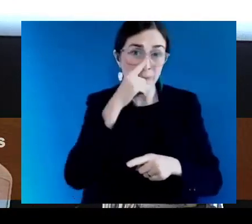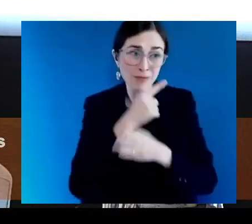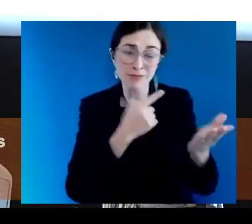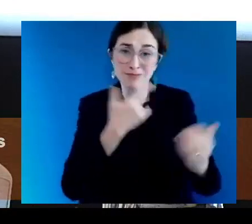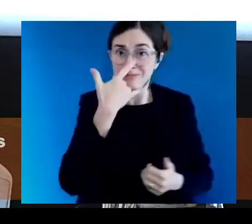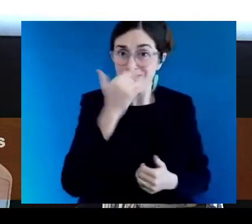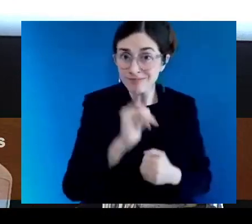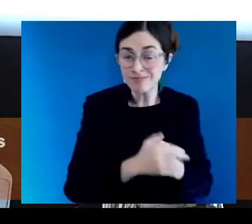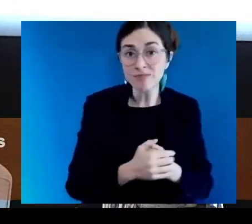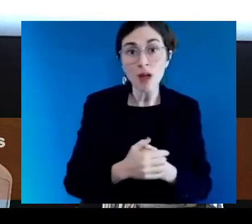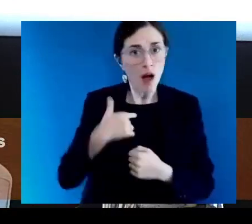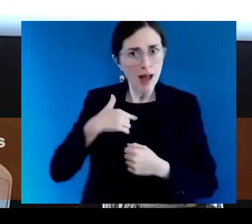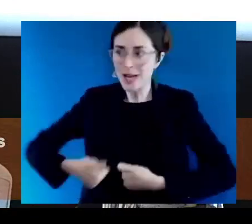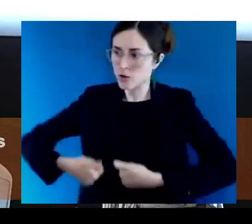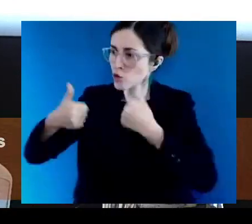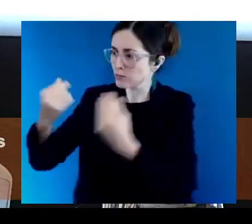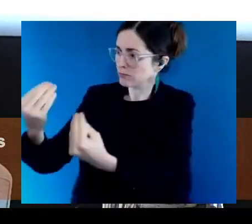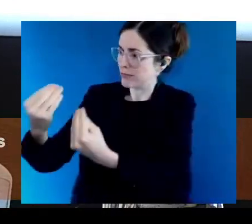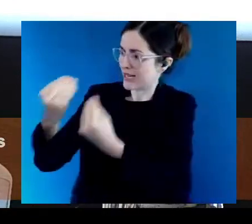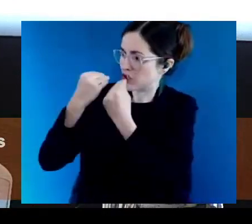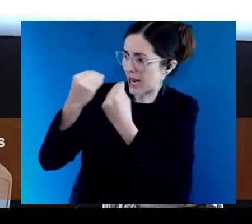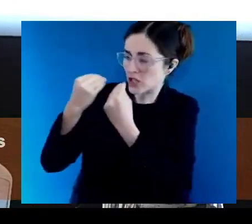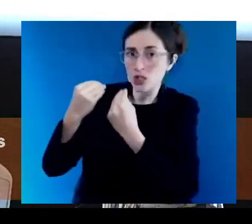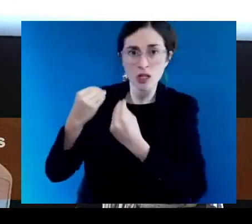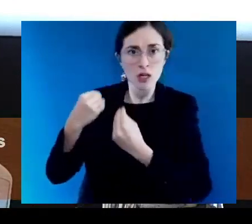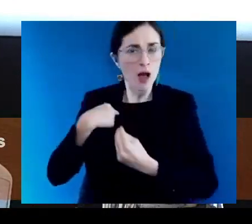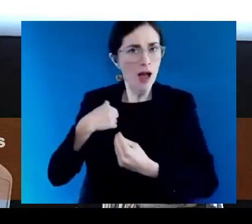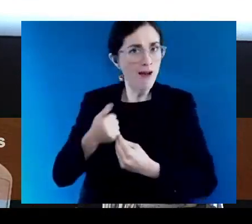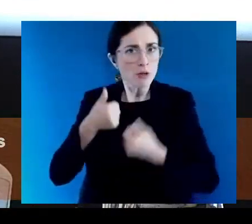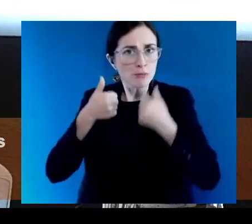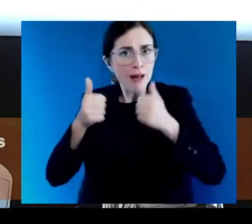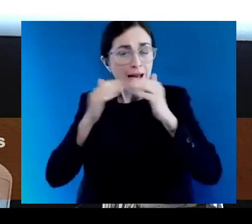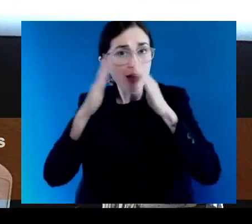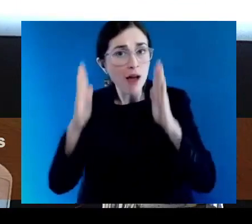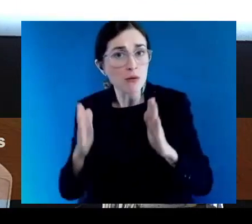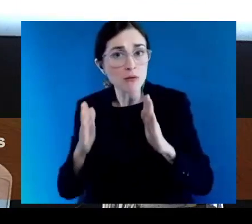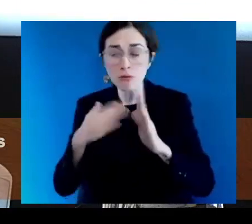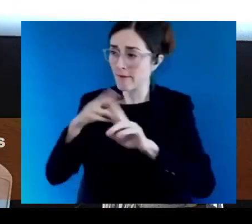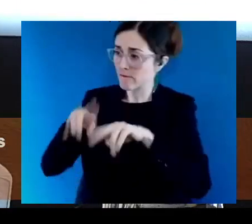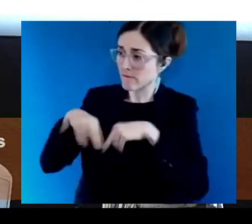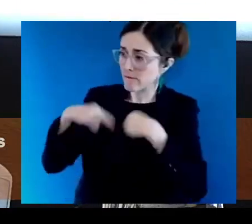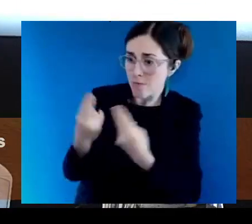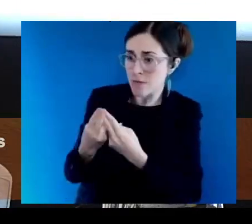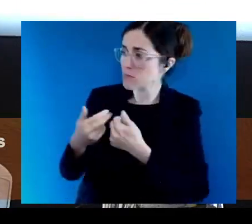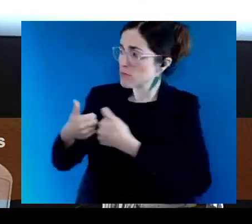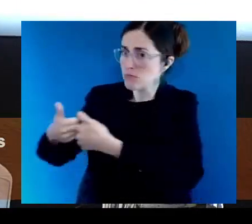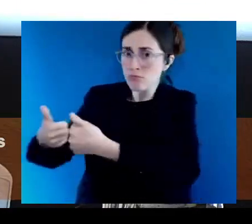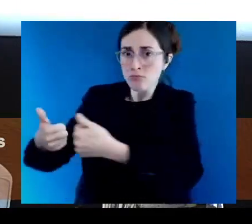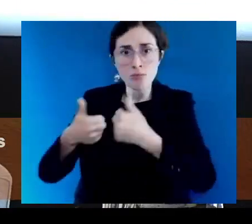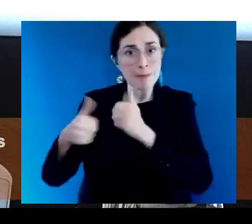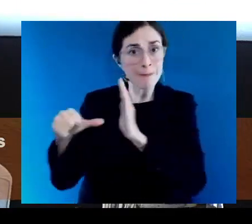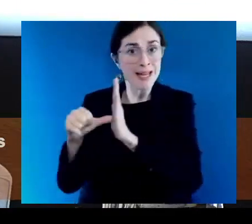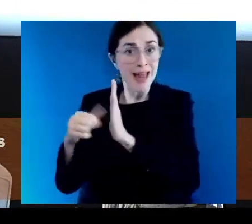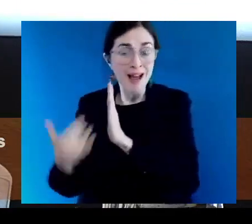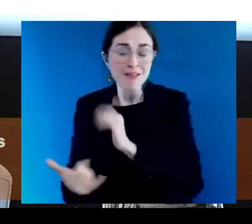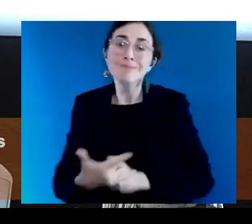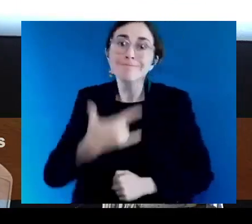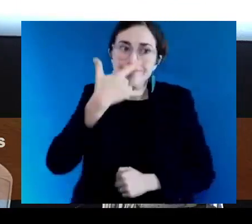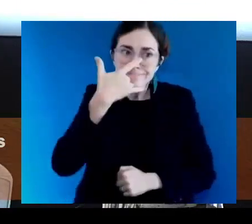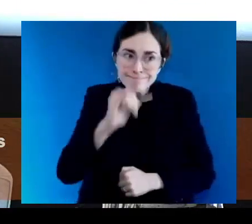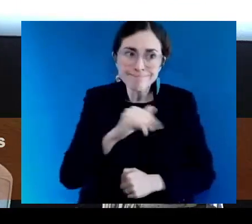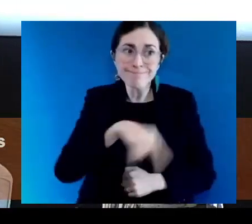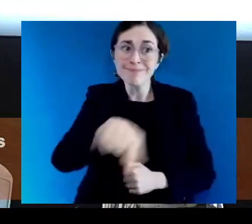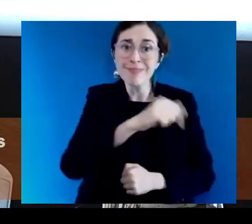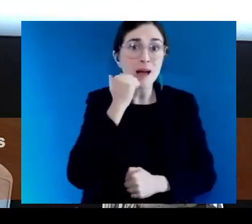lit and clear because I had good, secure housing and family connections, unlike that of many Aboriginal children of